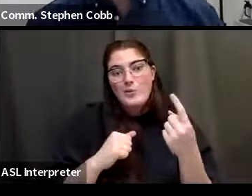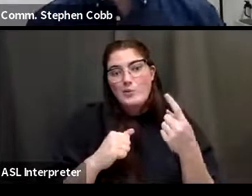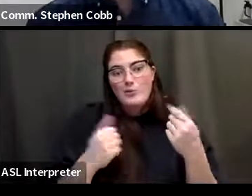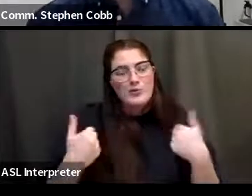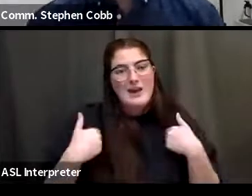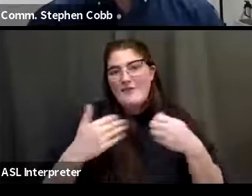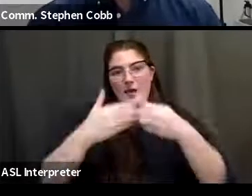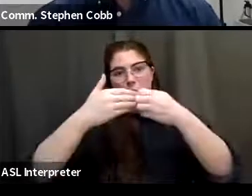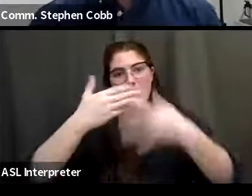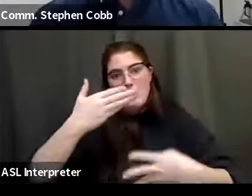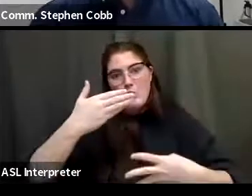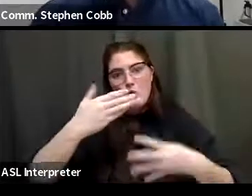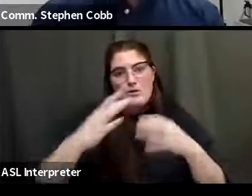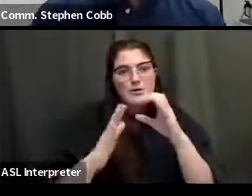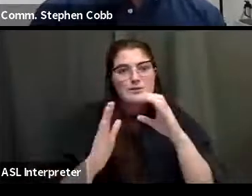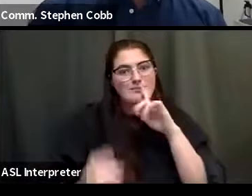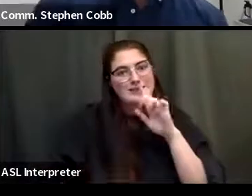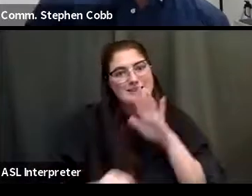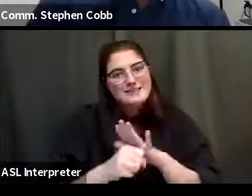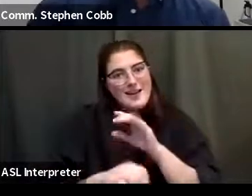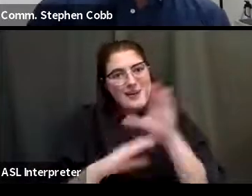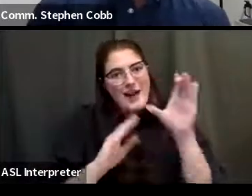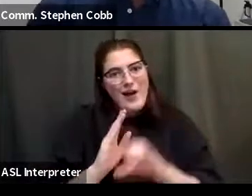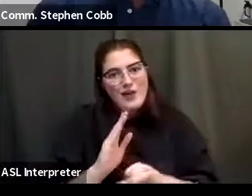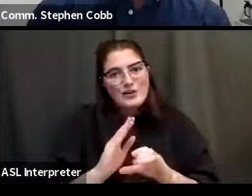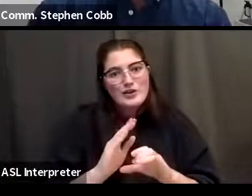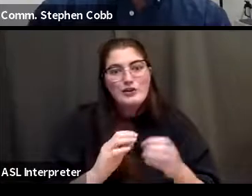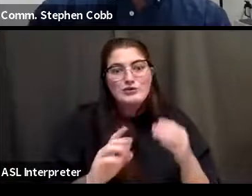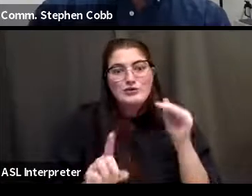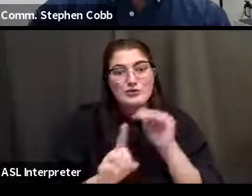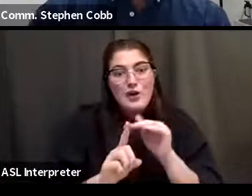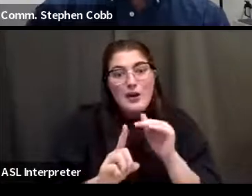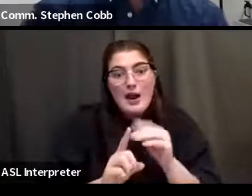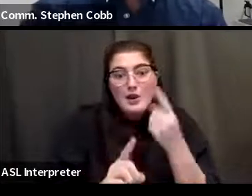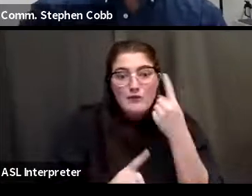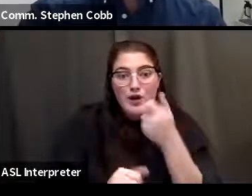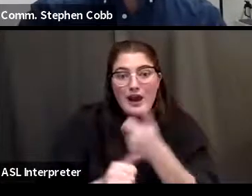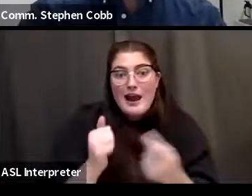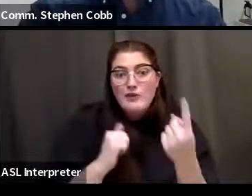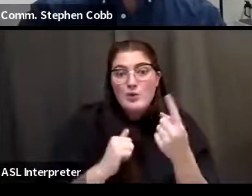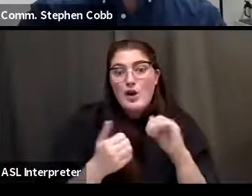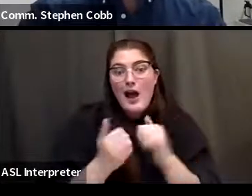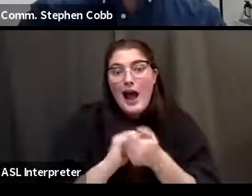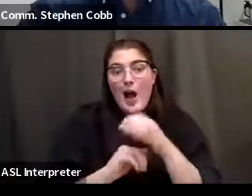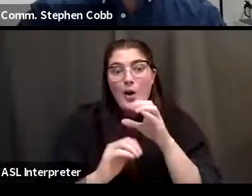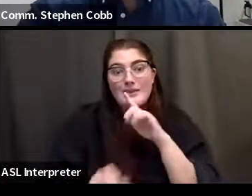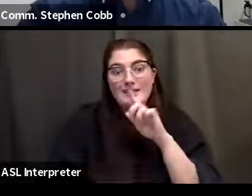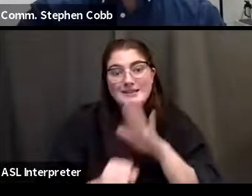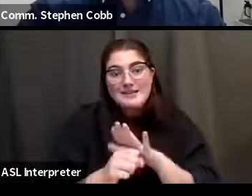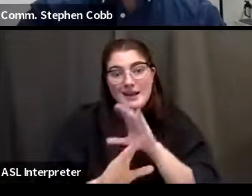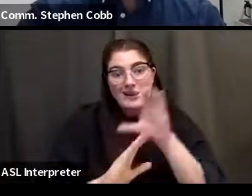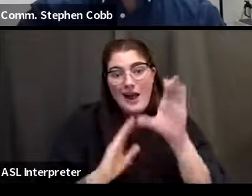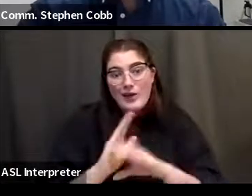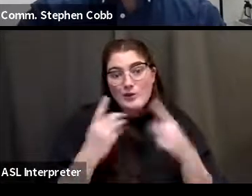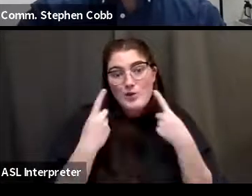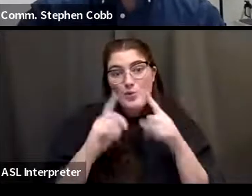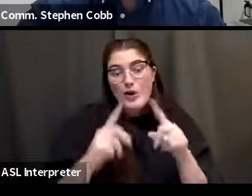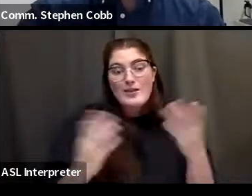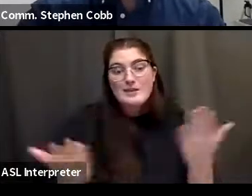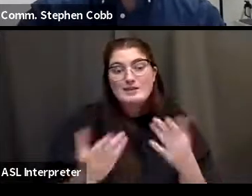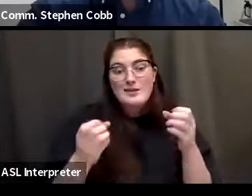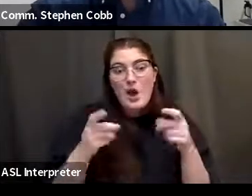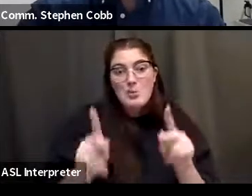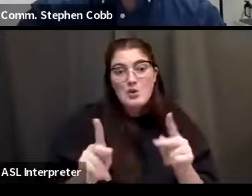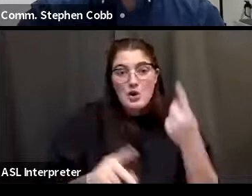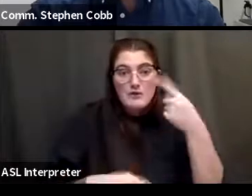consent calendar this time around. Just a reminder for everyone how a consent calendar works. It's basically an opportunity for